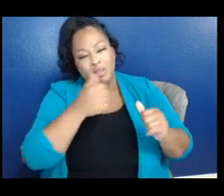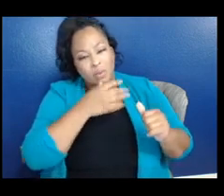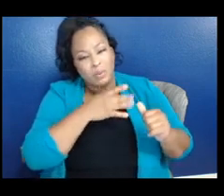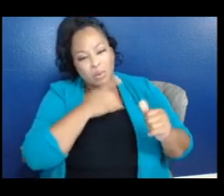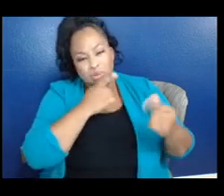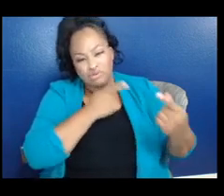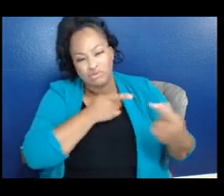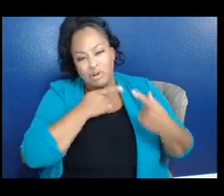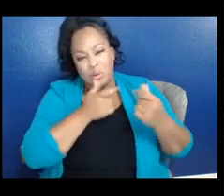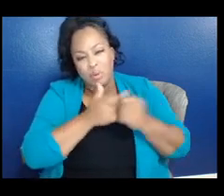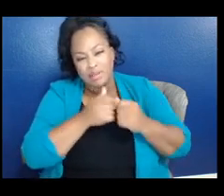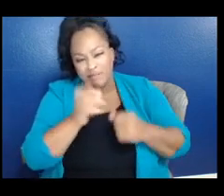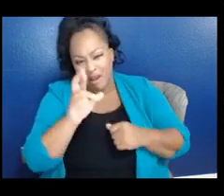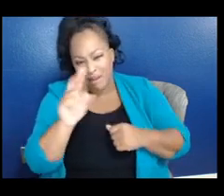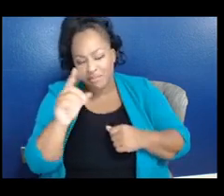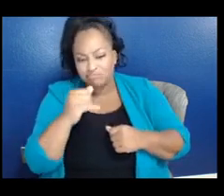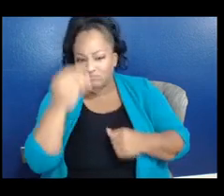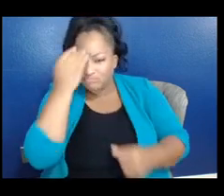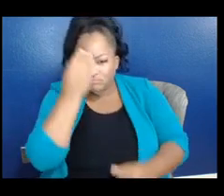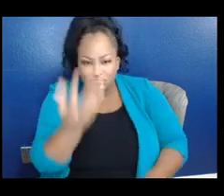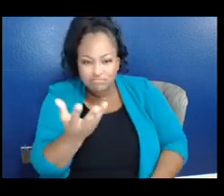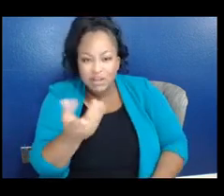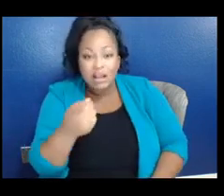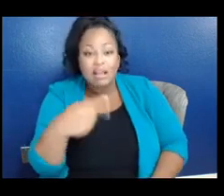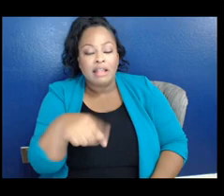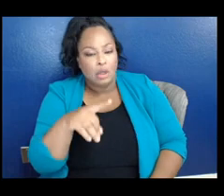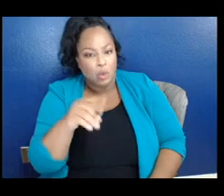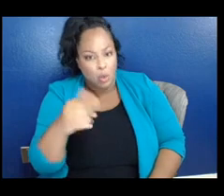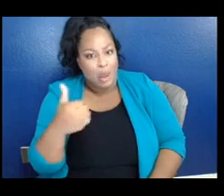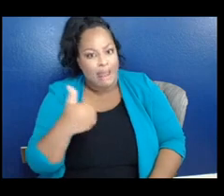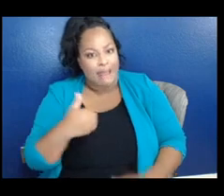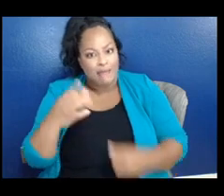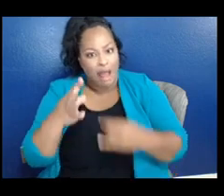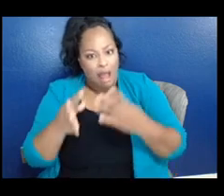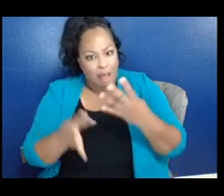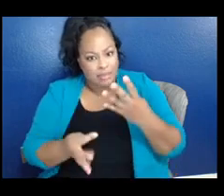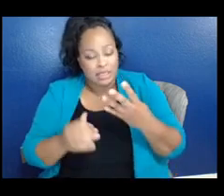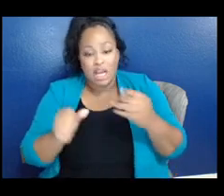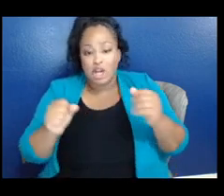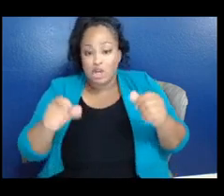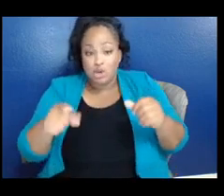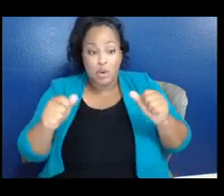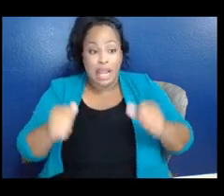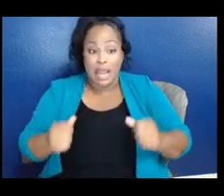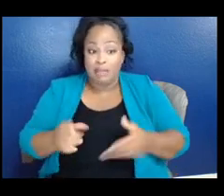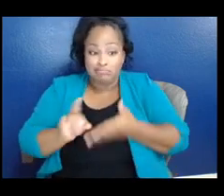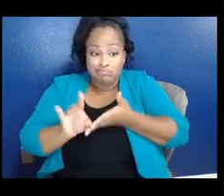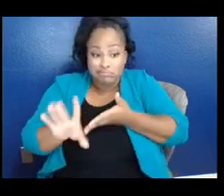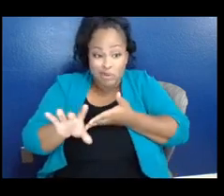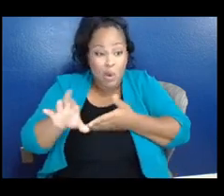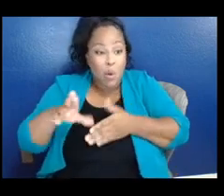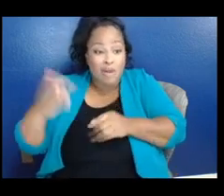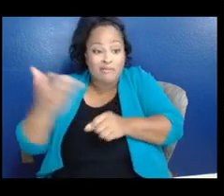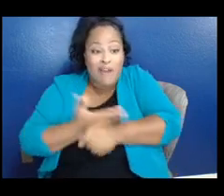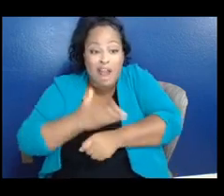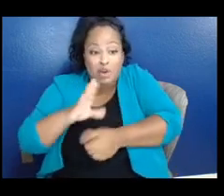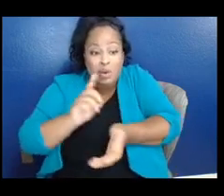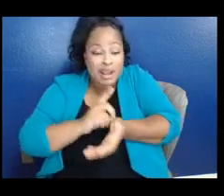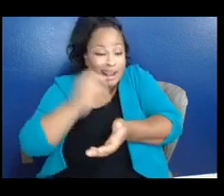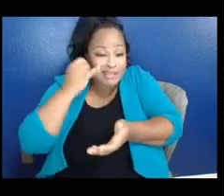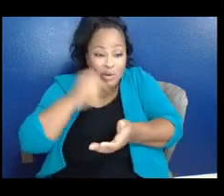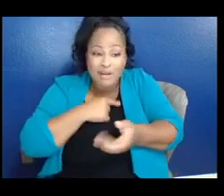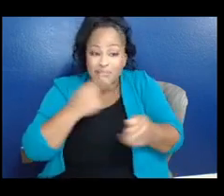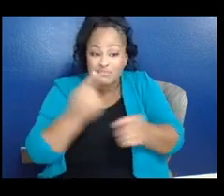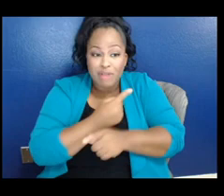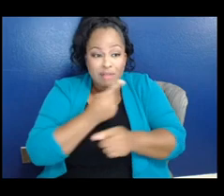who are struggling with fibroids, and just letting them know that they do have options. Like, you can retire or fire your physician if you're not